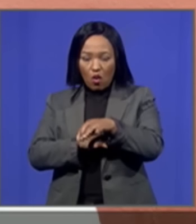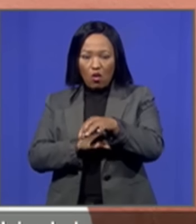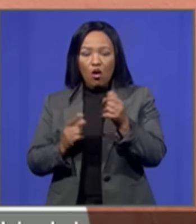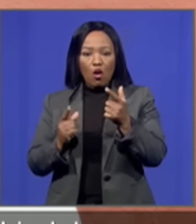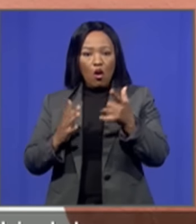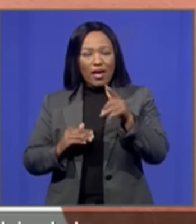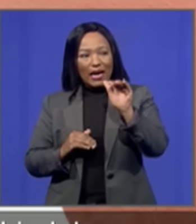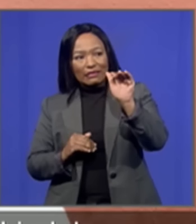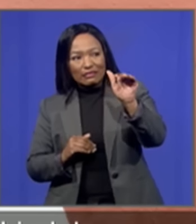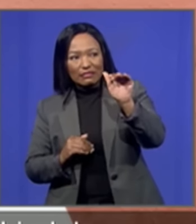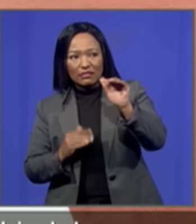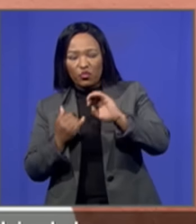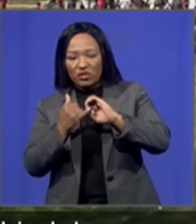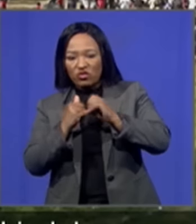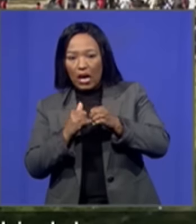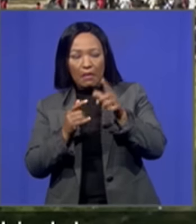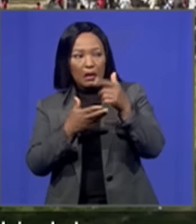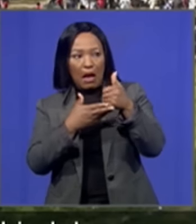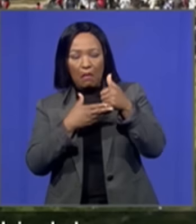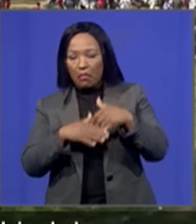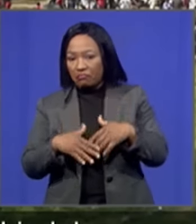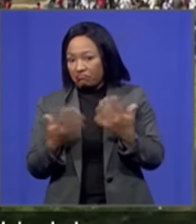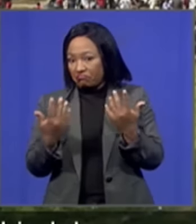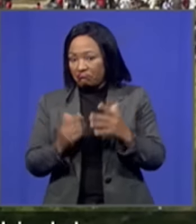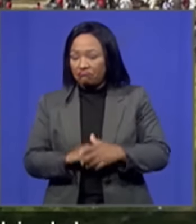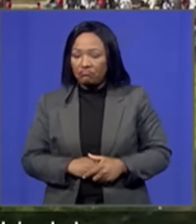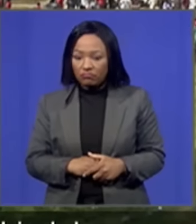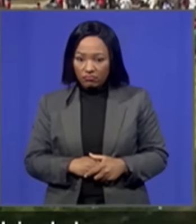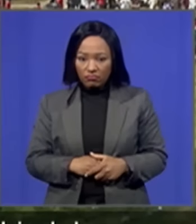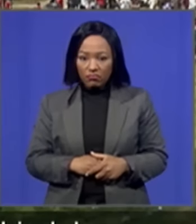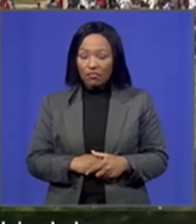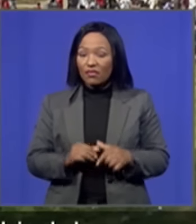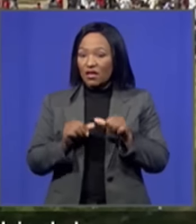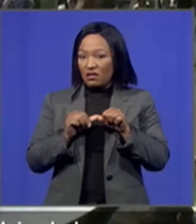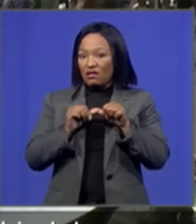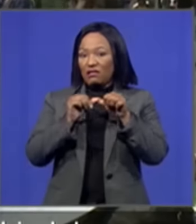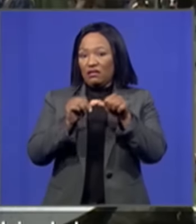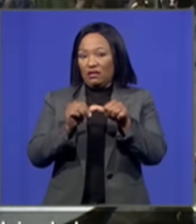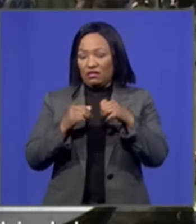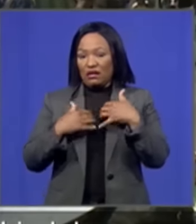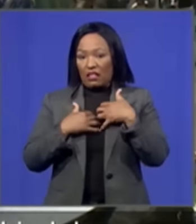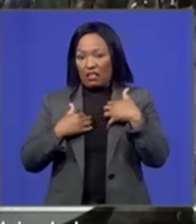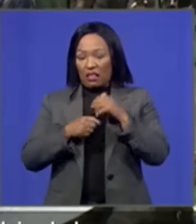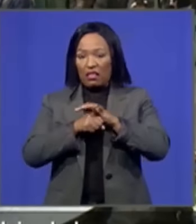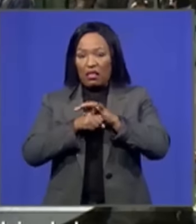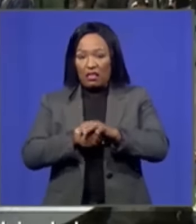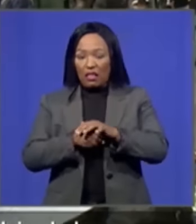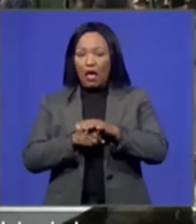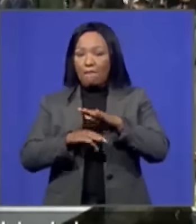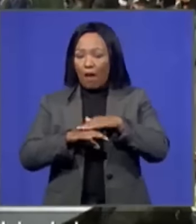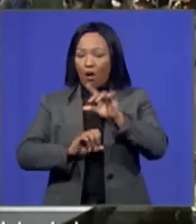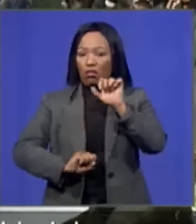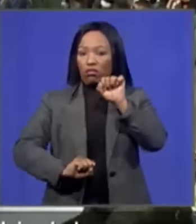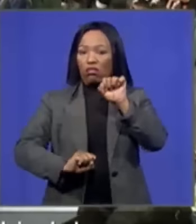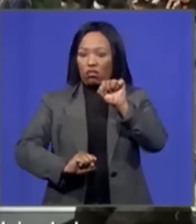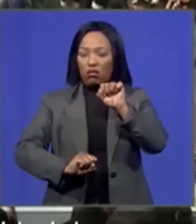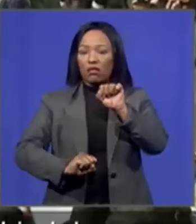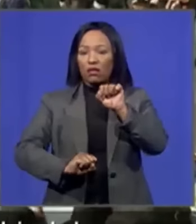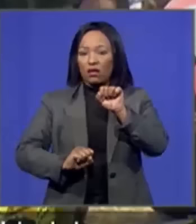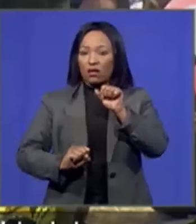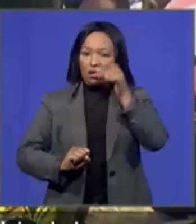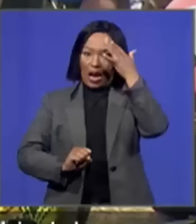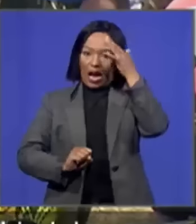we're trying, but nothing. Jaaka fa go tsweletse go nna le kgatelelo le go gagamadiwa ga melao ya bofudugedi puso e